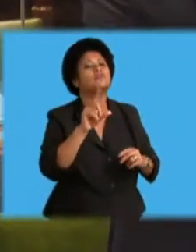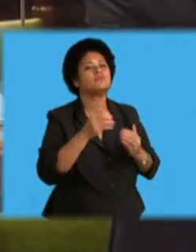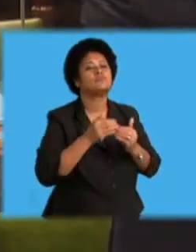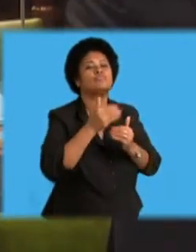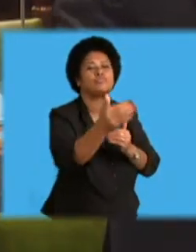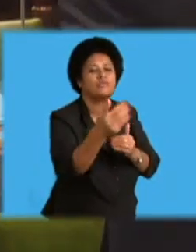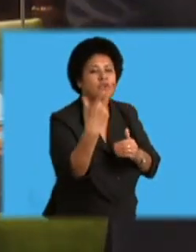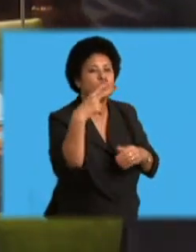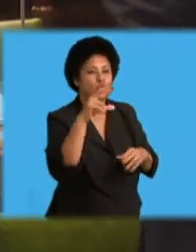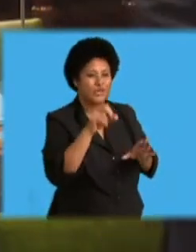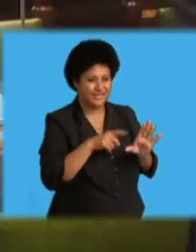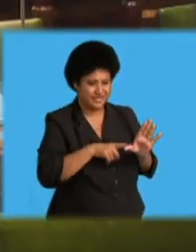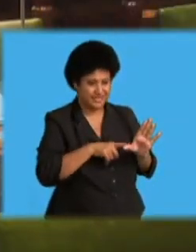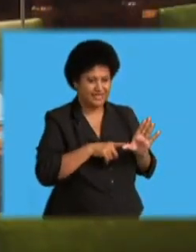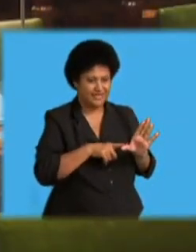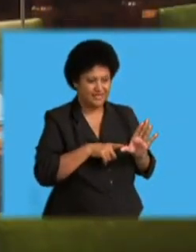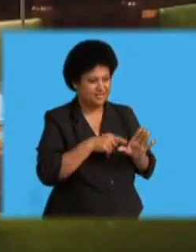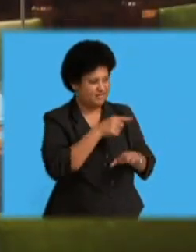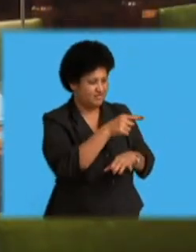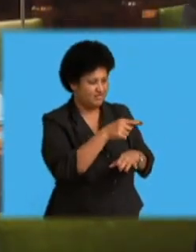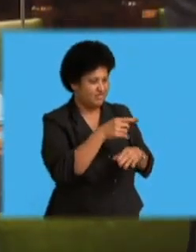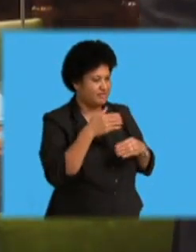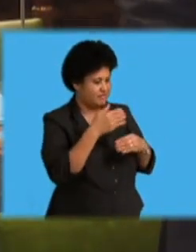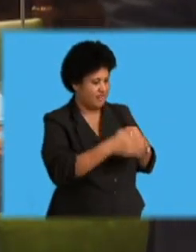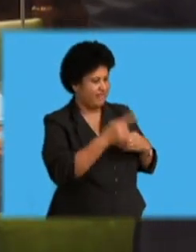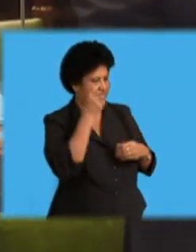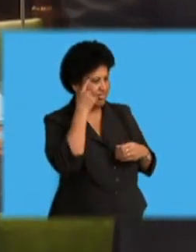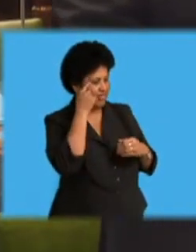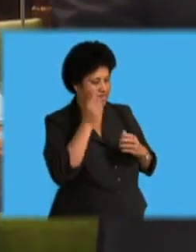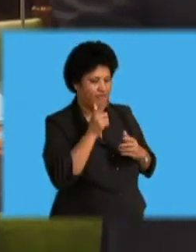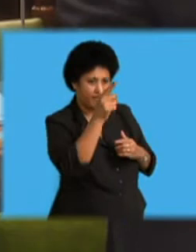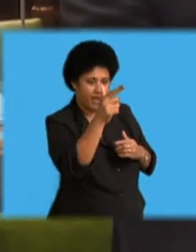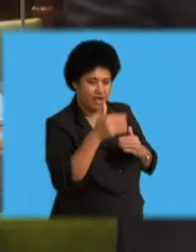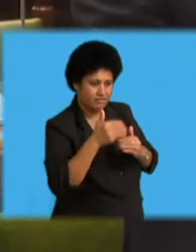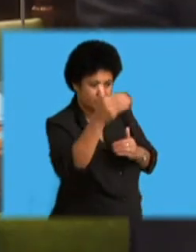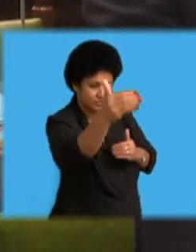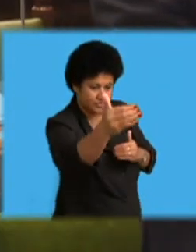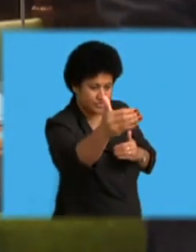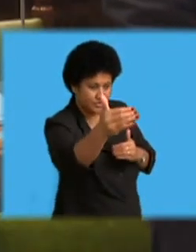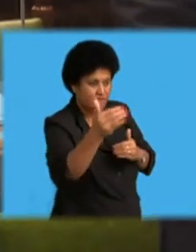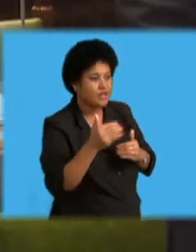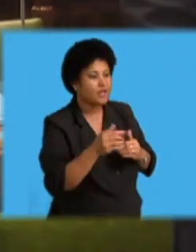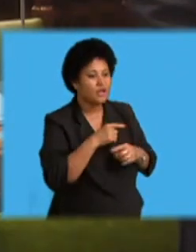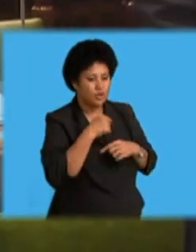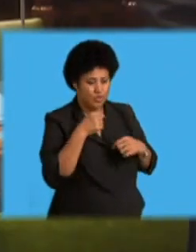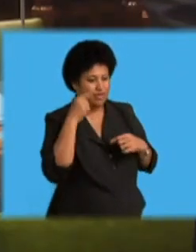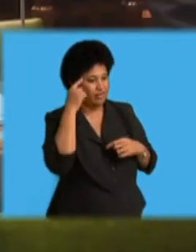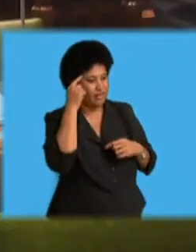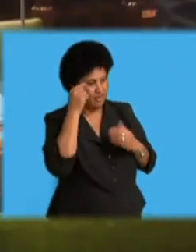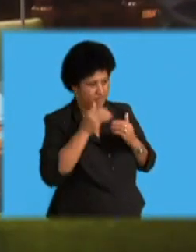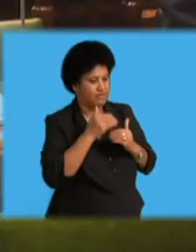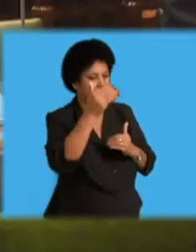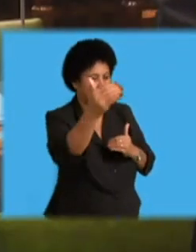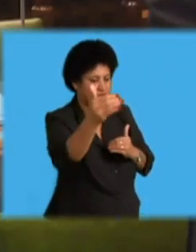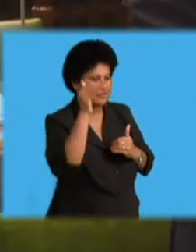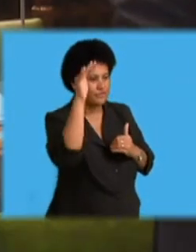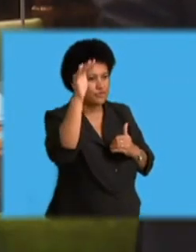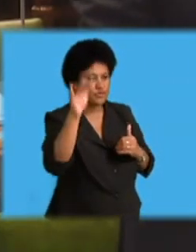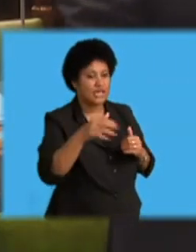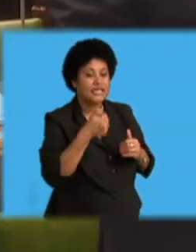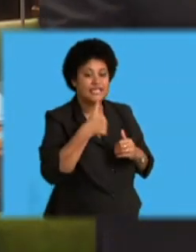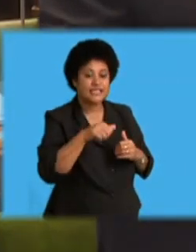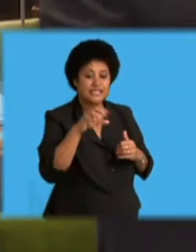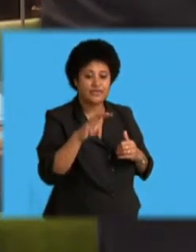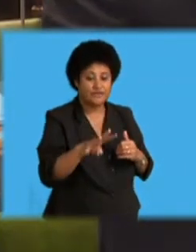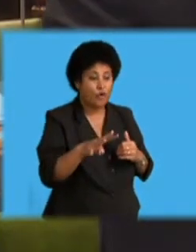think that far, but 20 years down the line. We have a demographic. 69.4% of our population currently, Madam Speaker, is